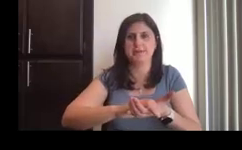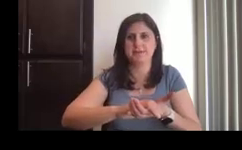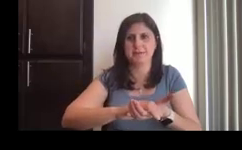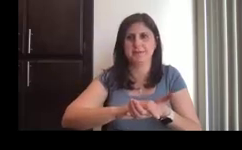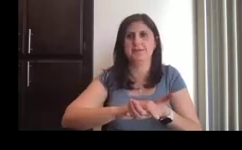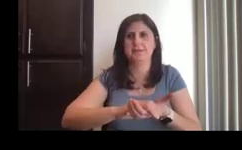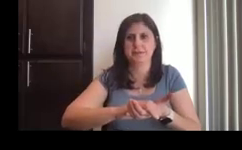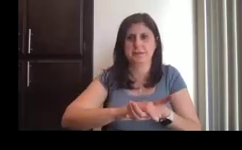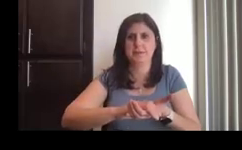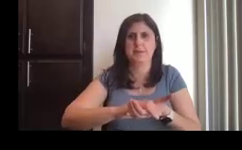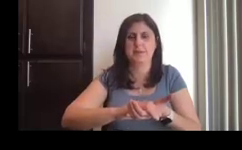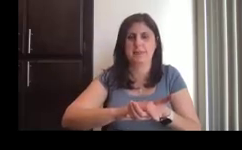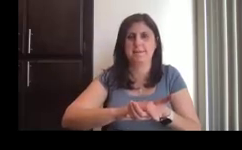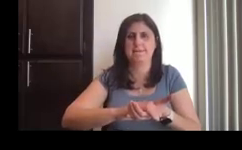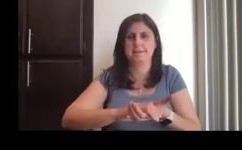area.